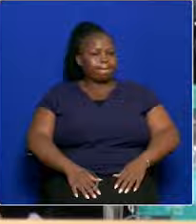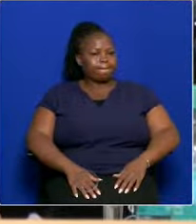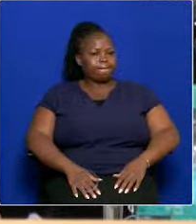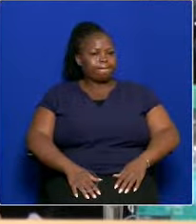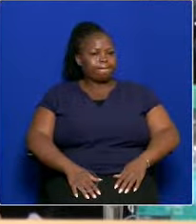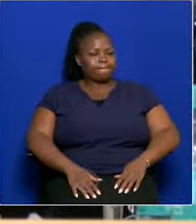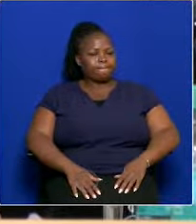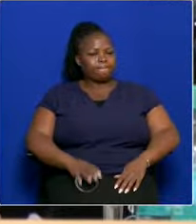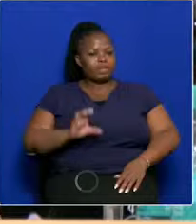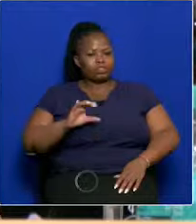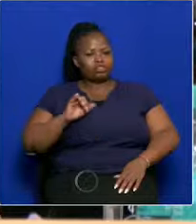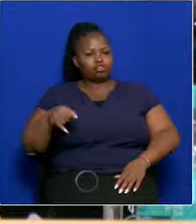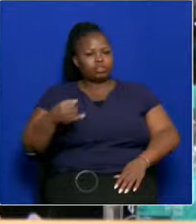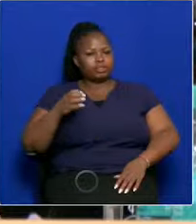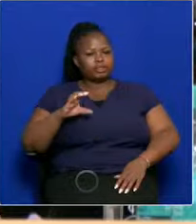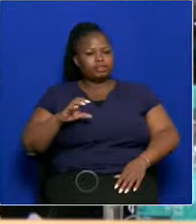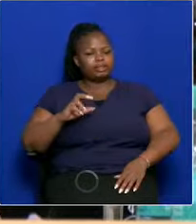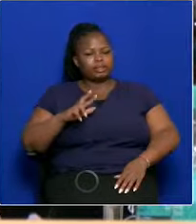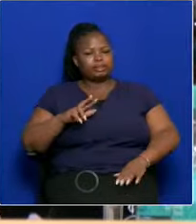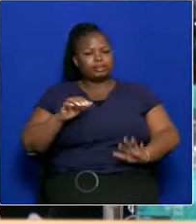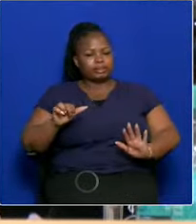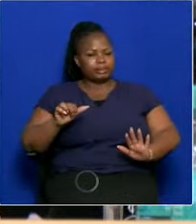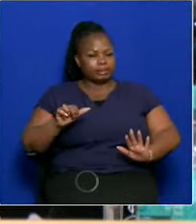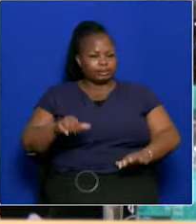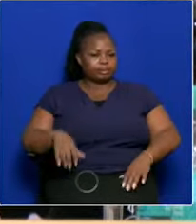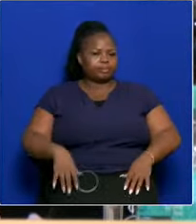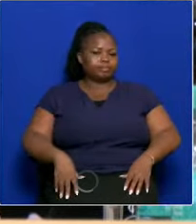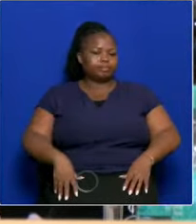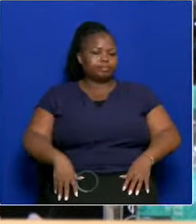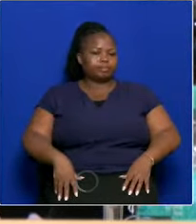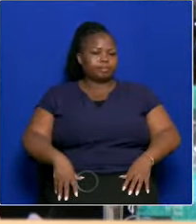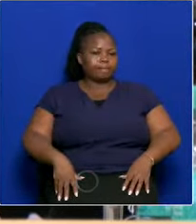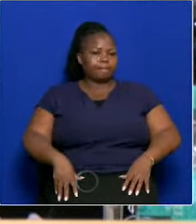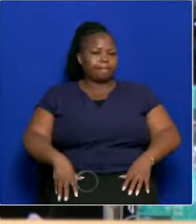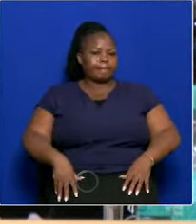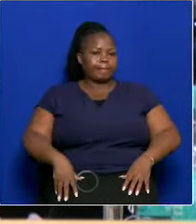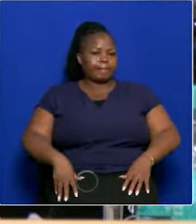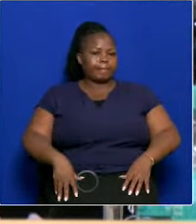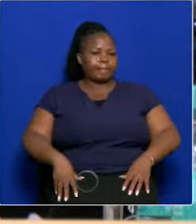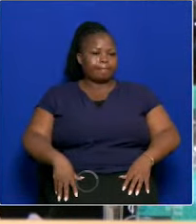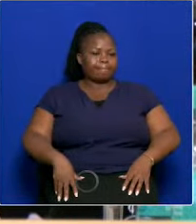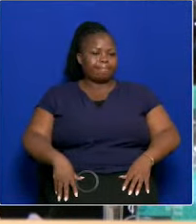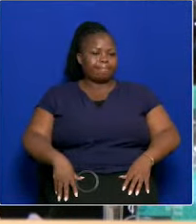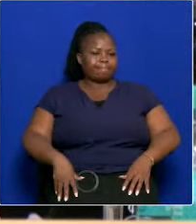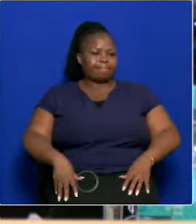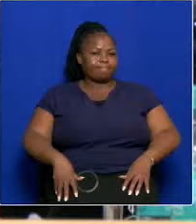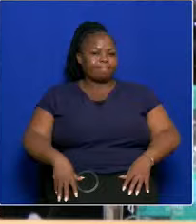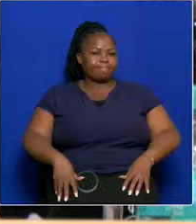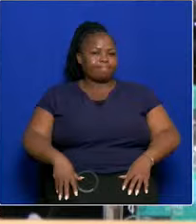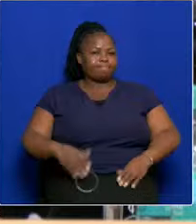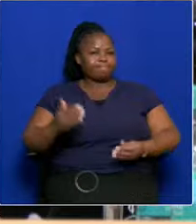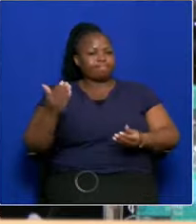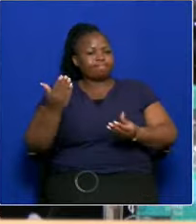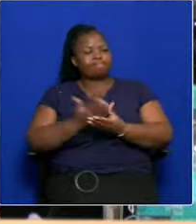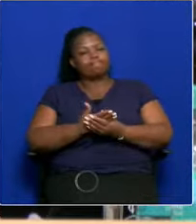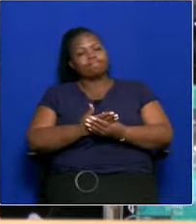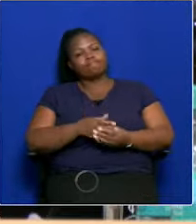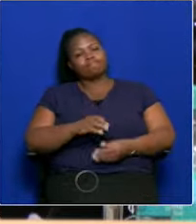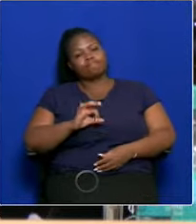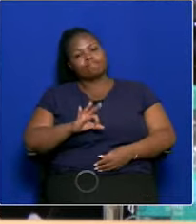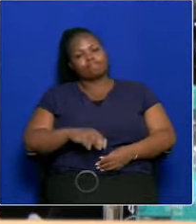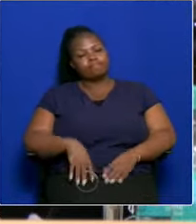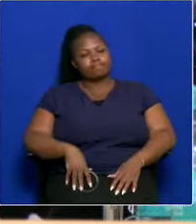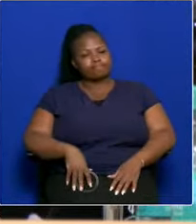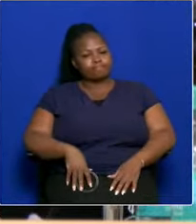CJC 86, so that's file 3 at